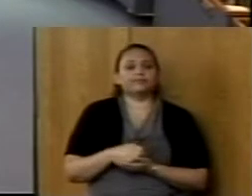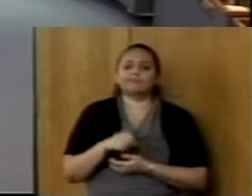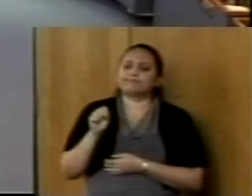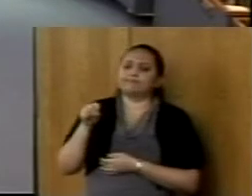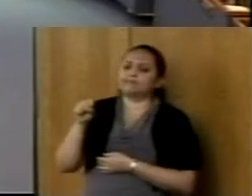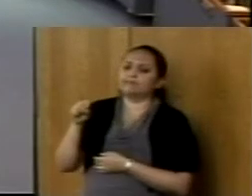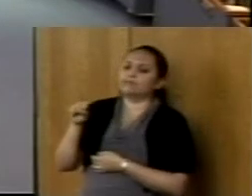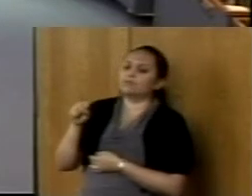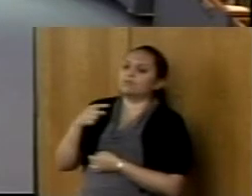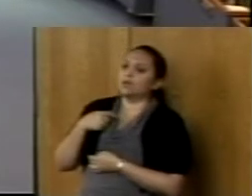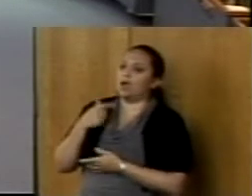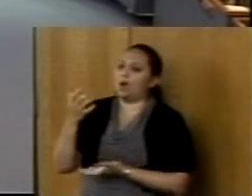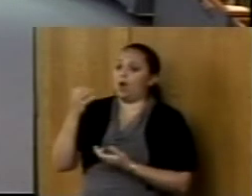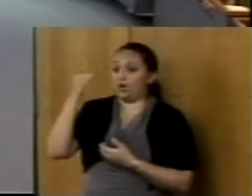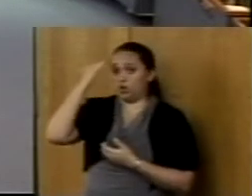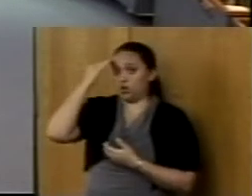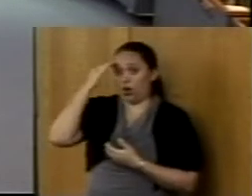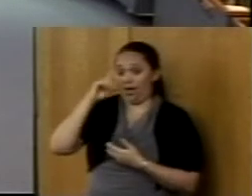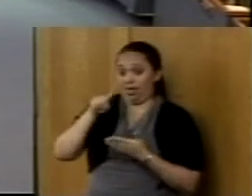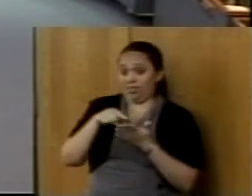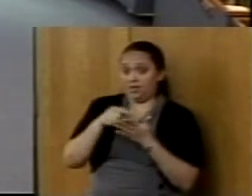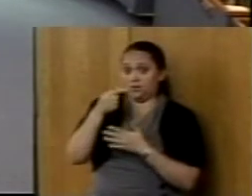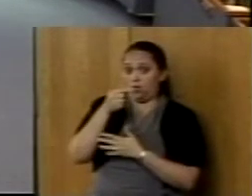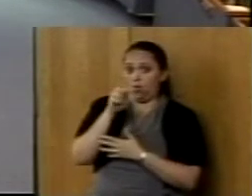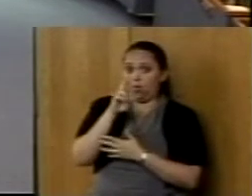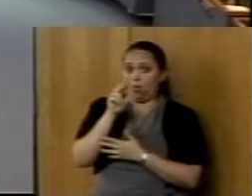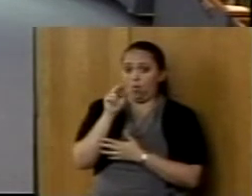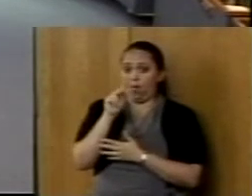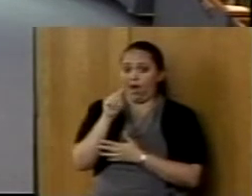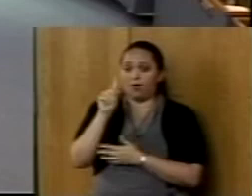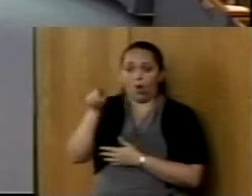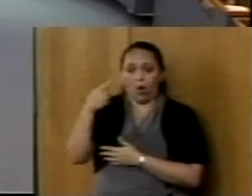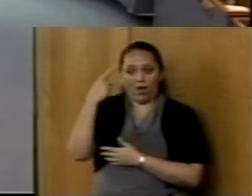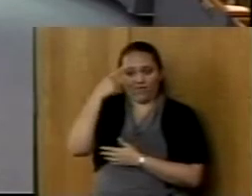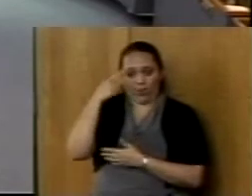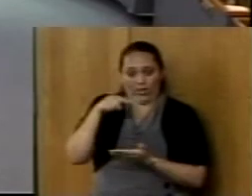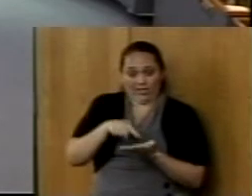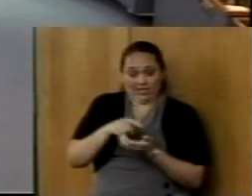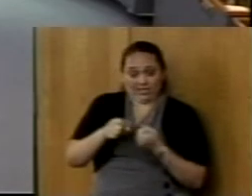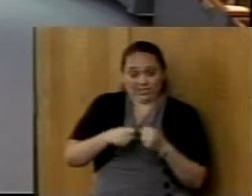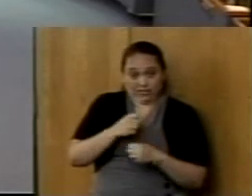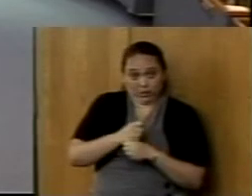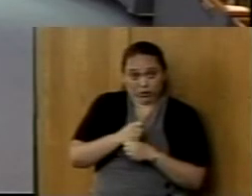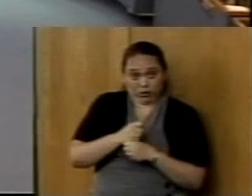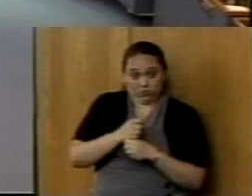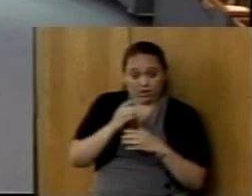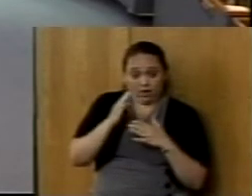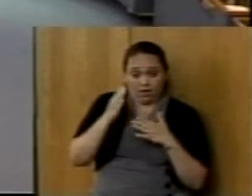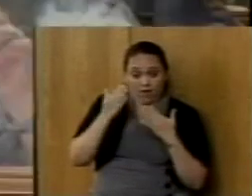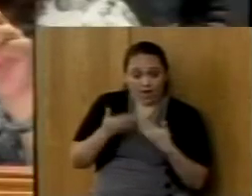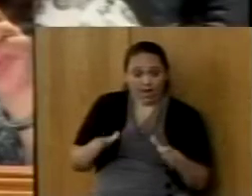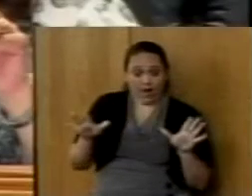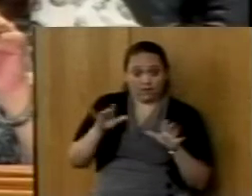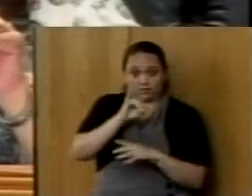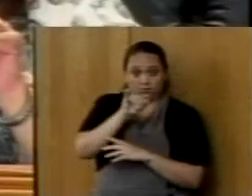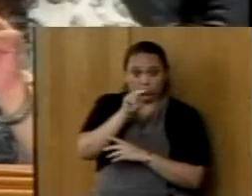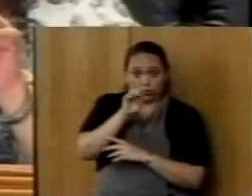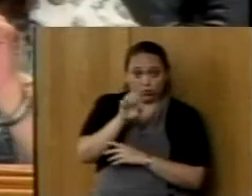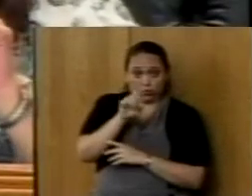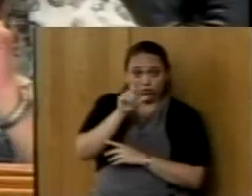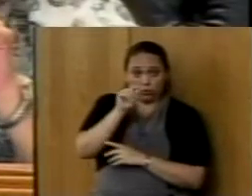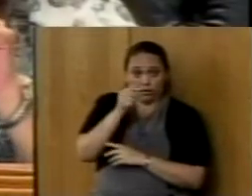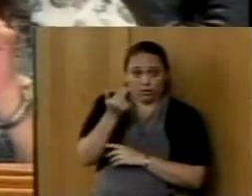Yes, I wanted to know, is this grant only for this year, right? Ending June 2013, correct?